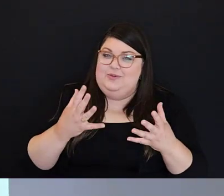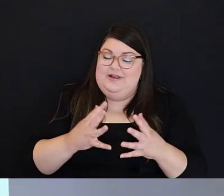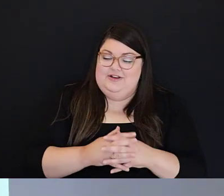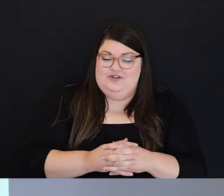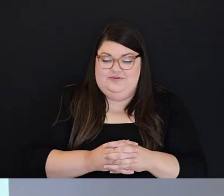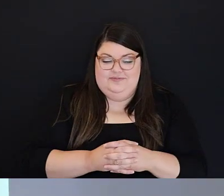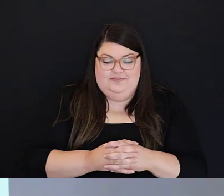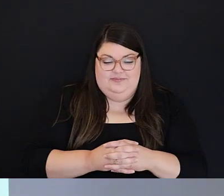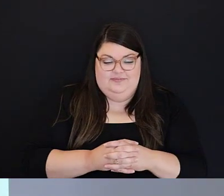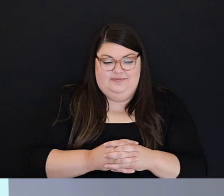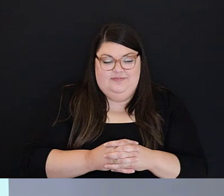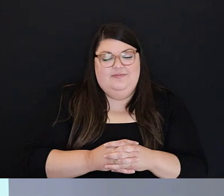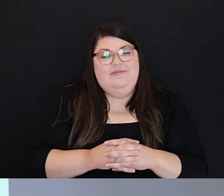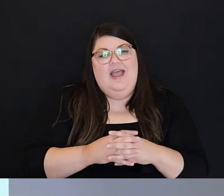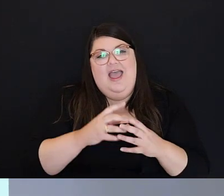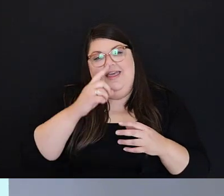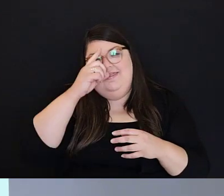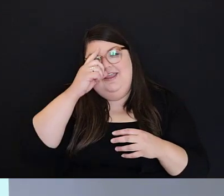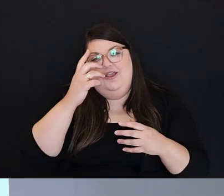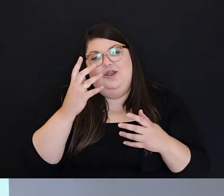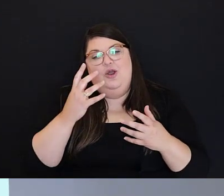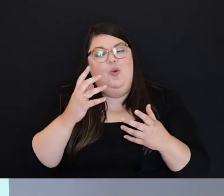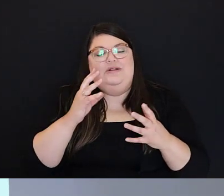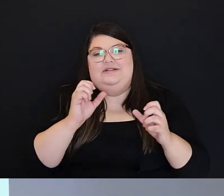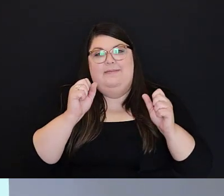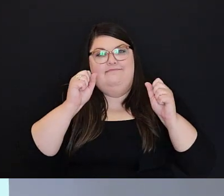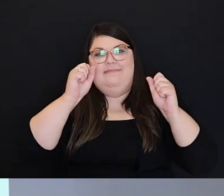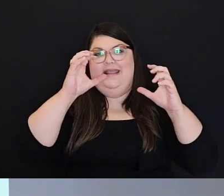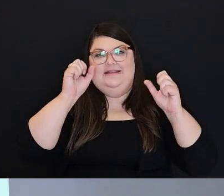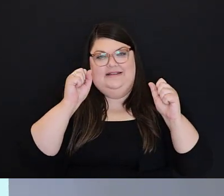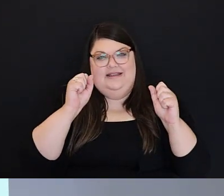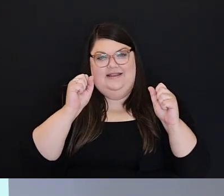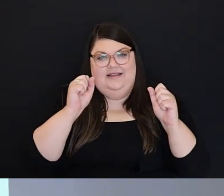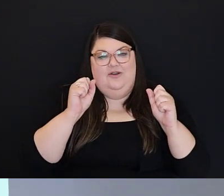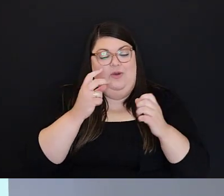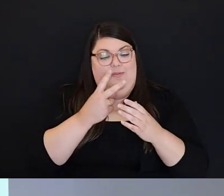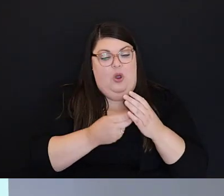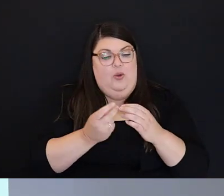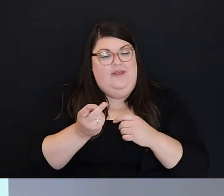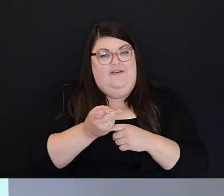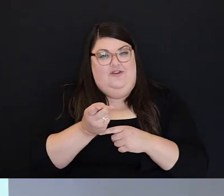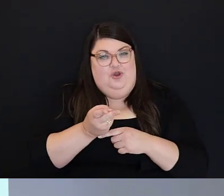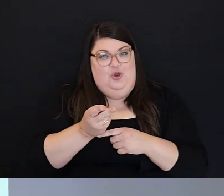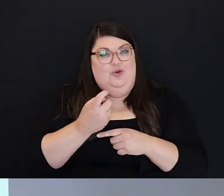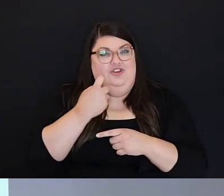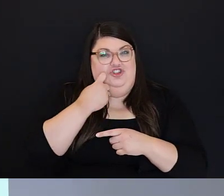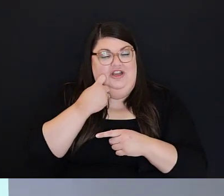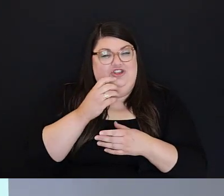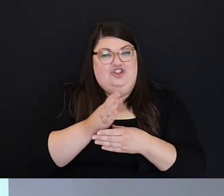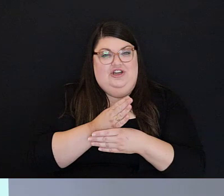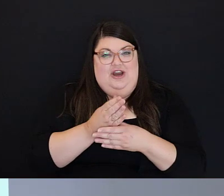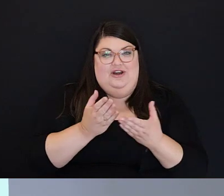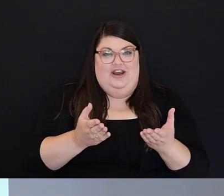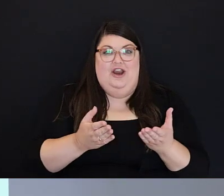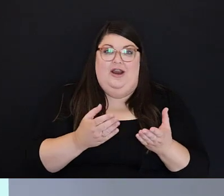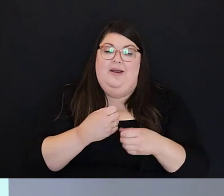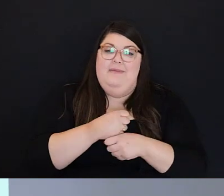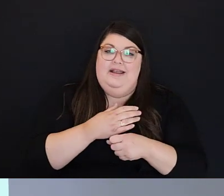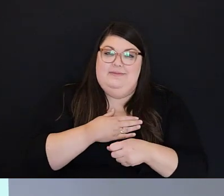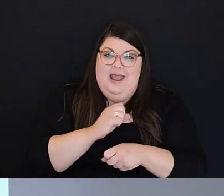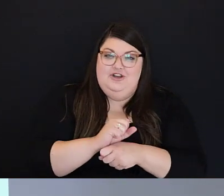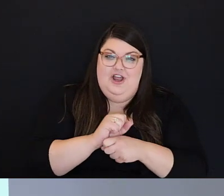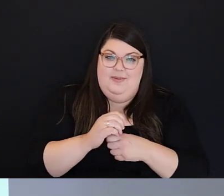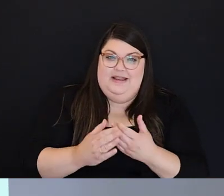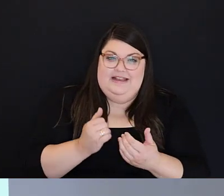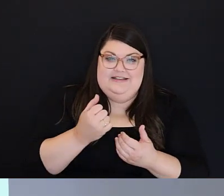Carmen. I think what's so amazing in what both of you just shared here, which makes my job really easy